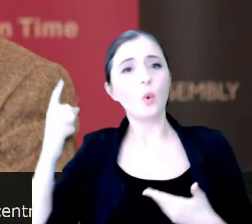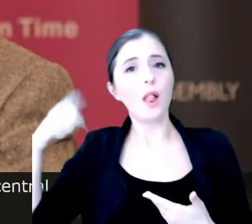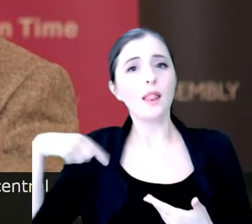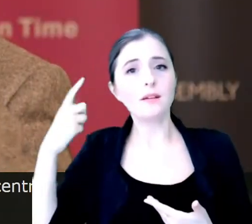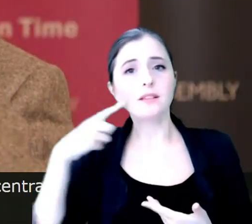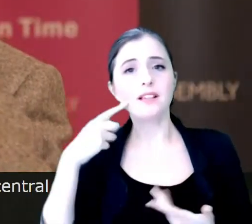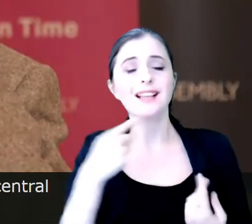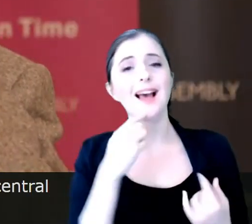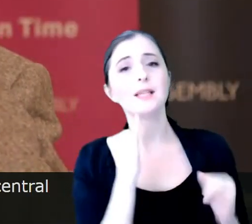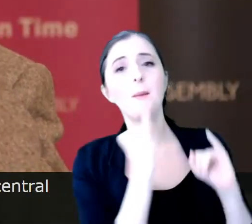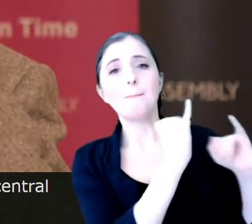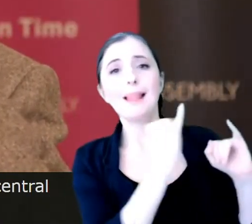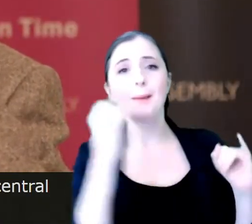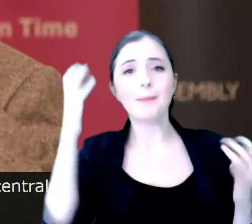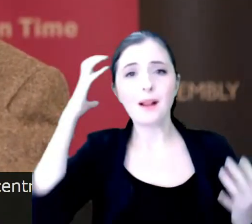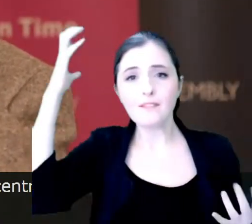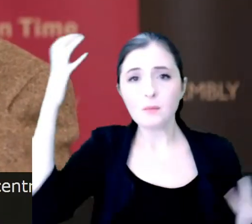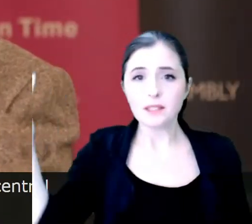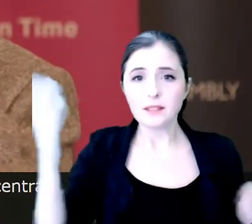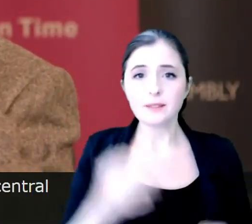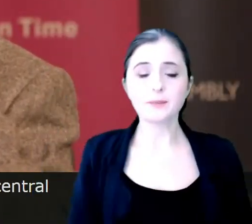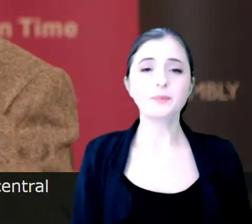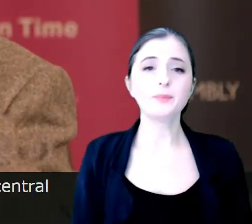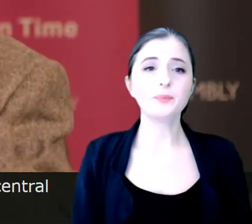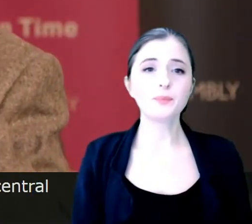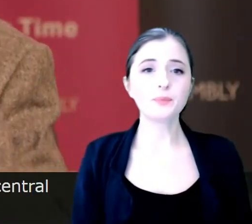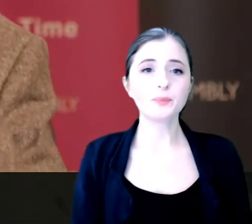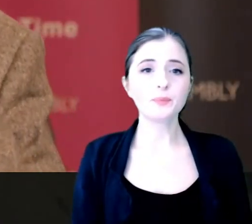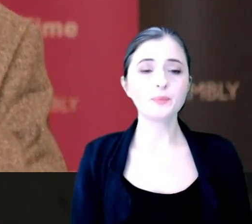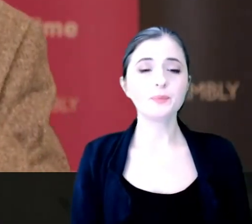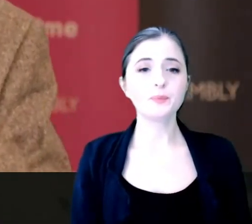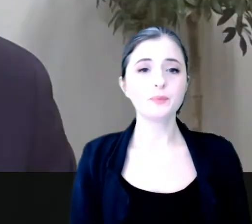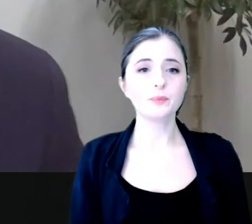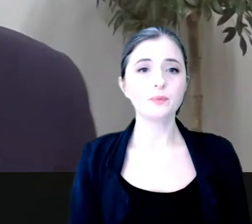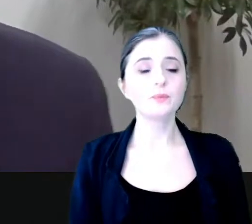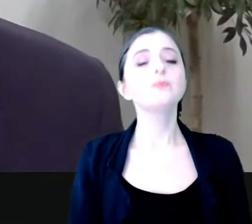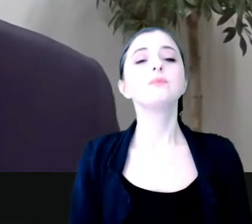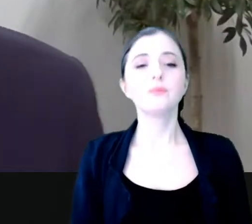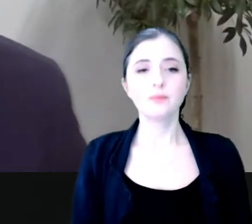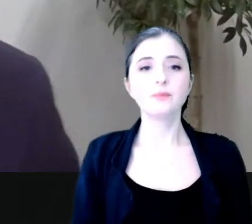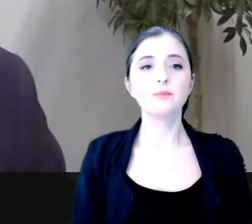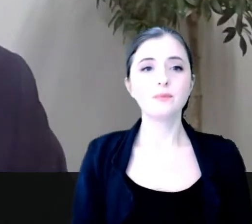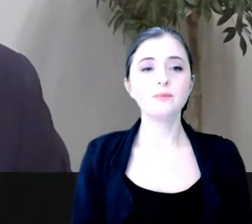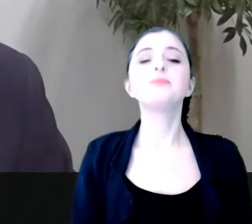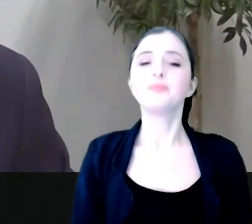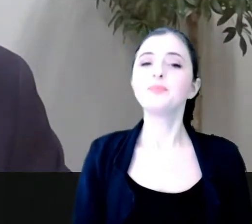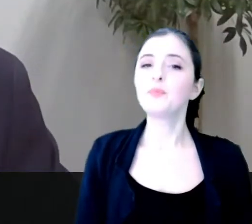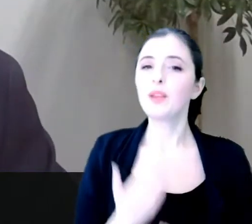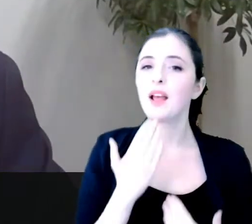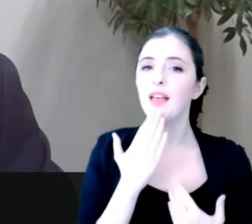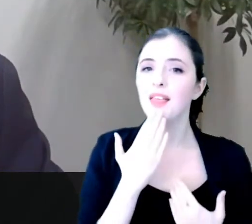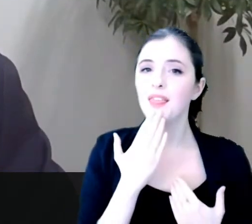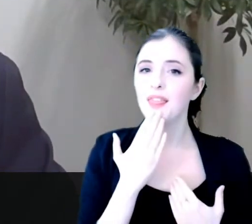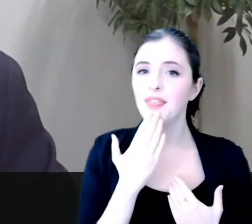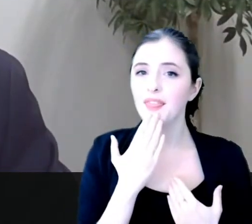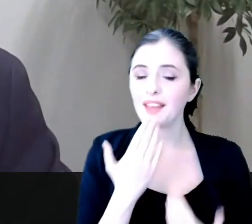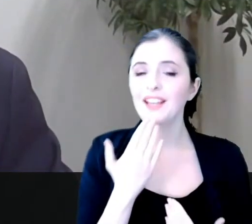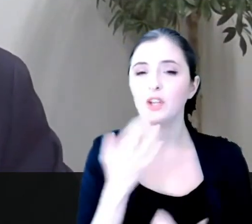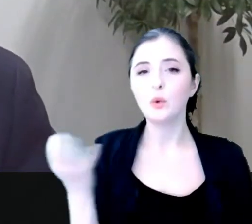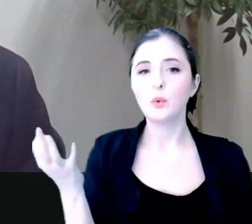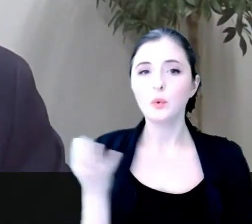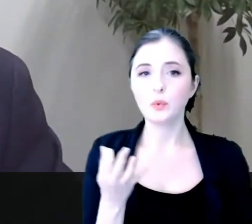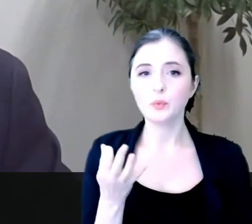Mr. Mayor, your explanation on the cost aspects. Well, Sapna, thank you very much for your question. We're the